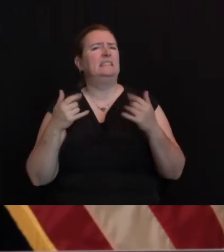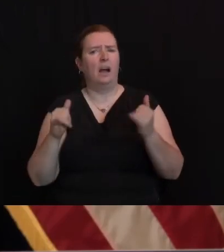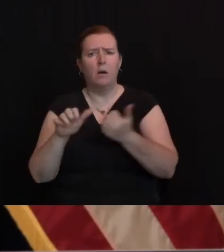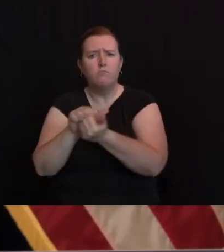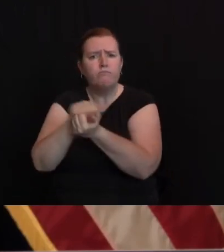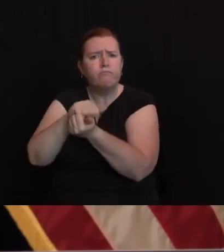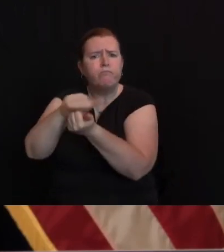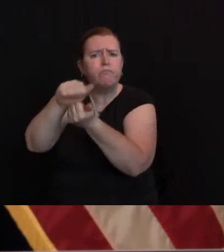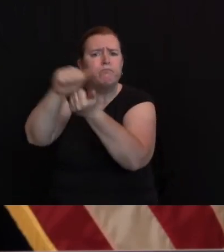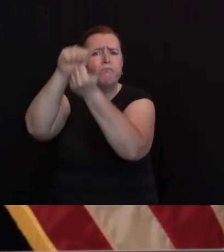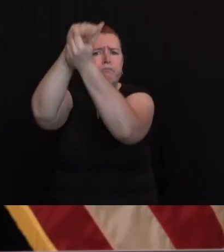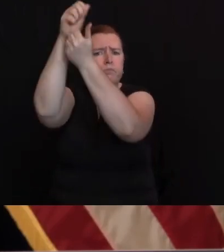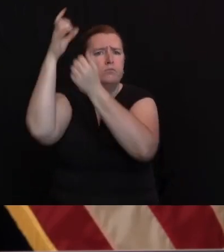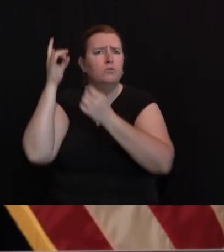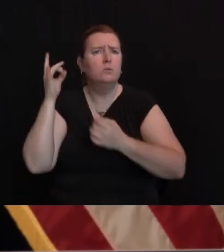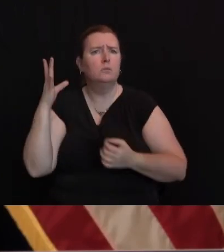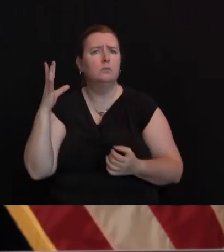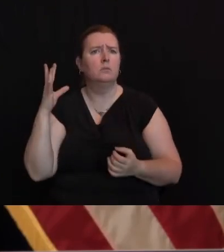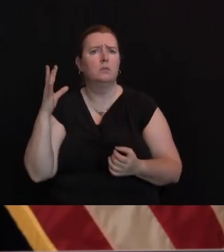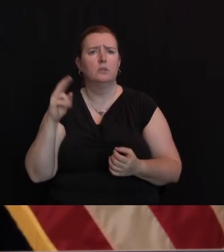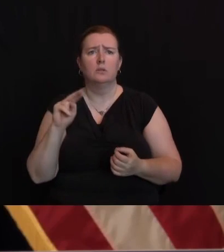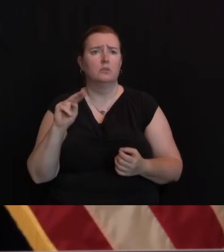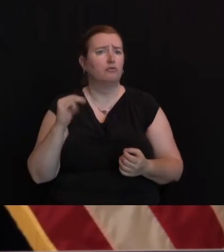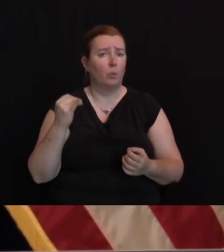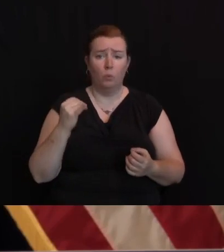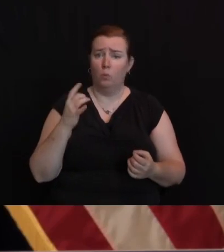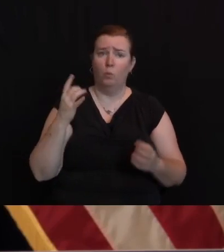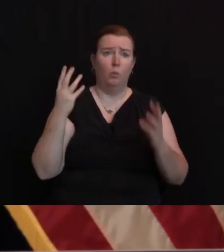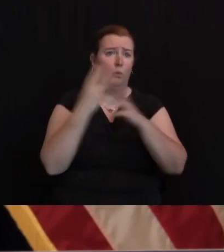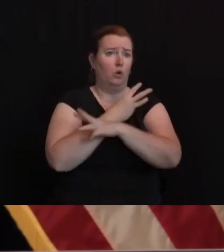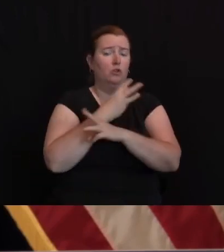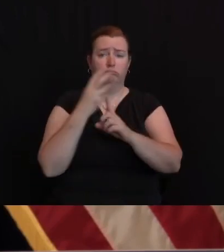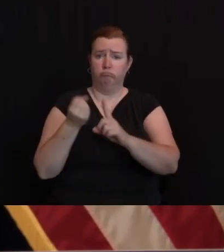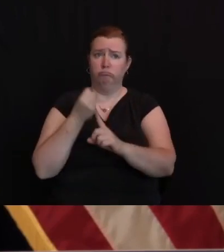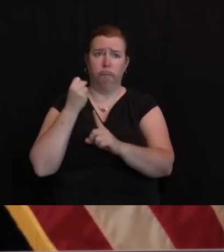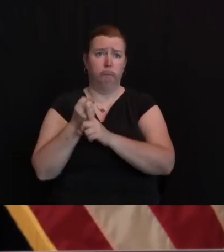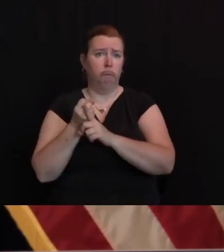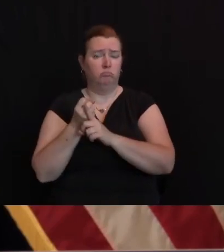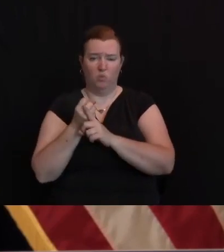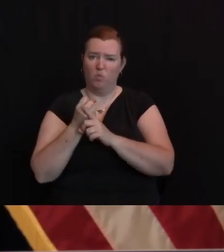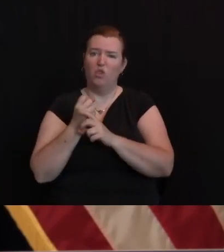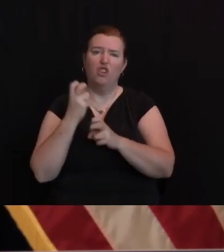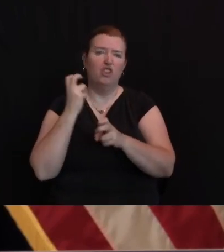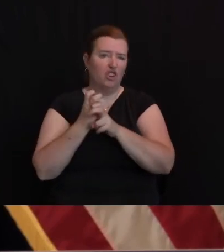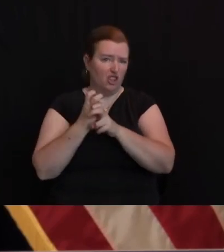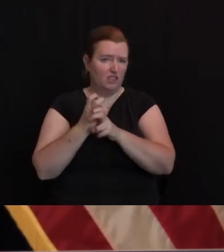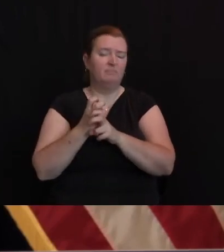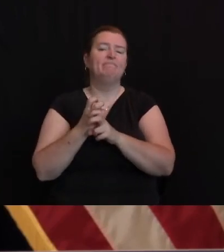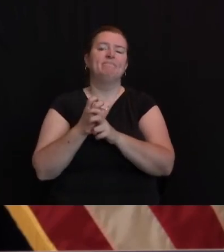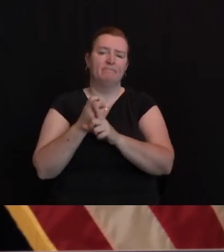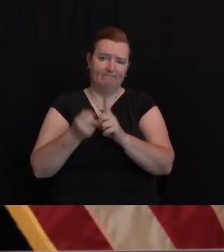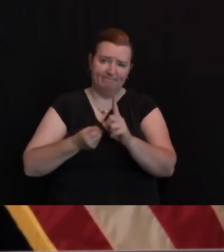Jersey was probably one of the hardest hit states from this particular